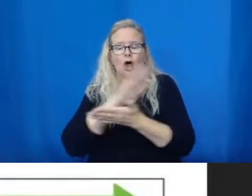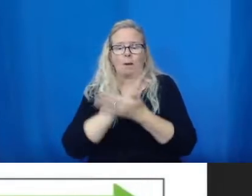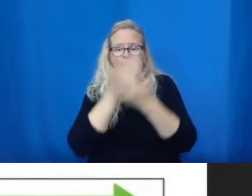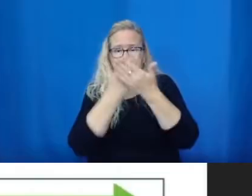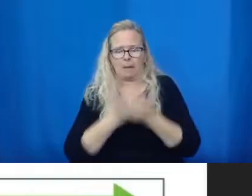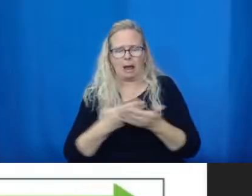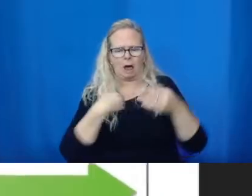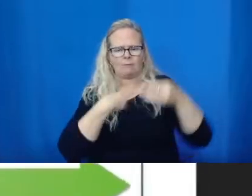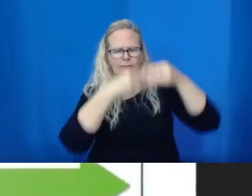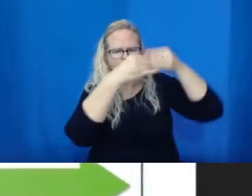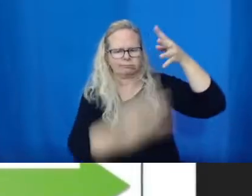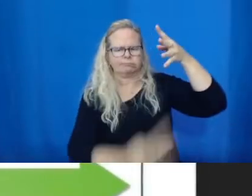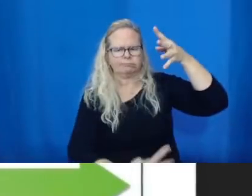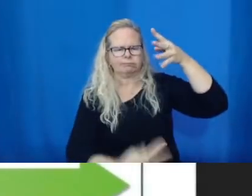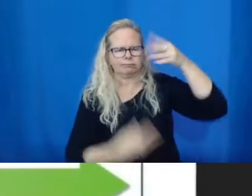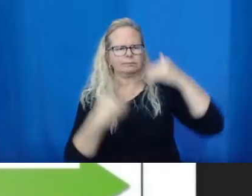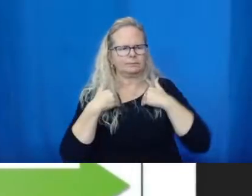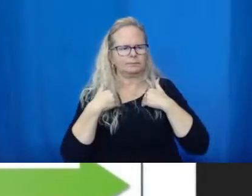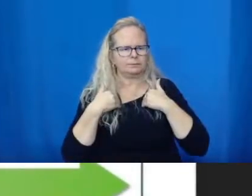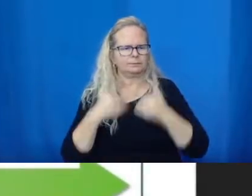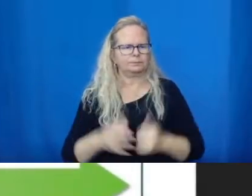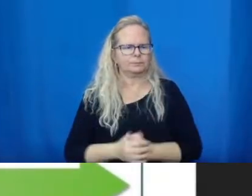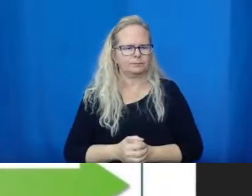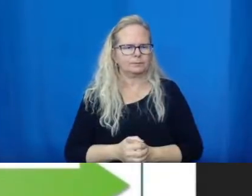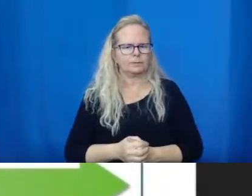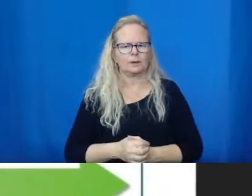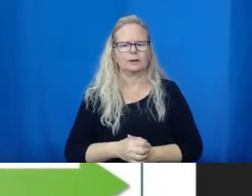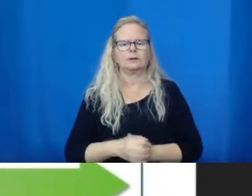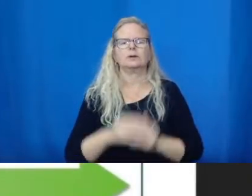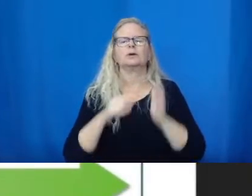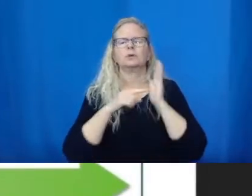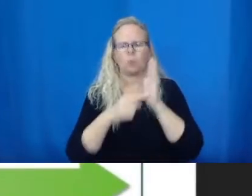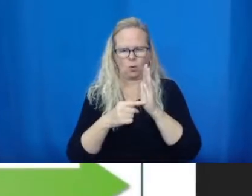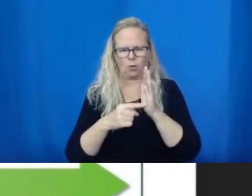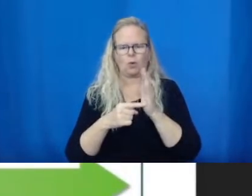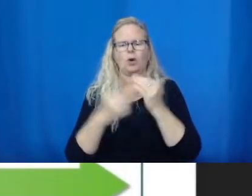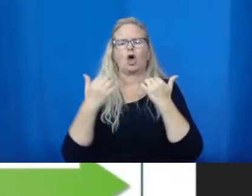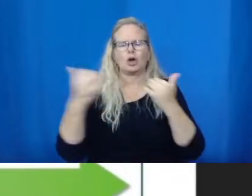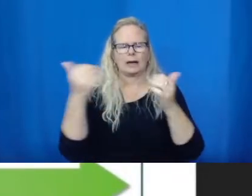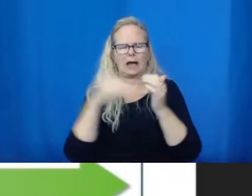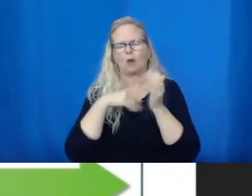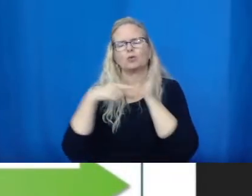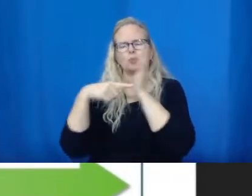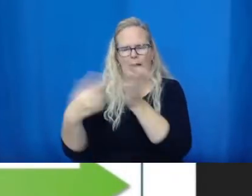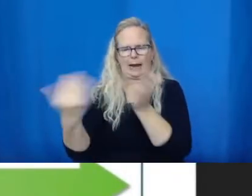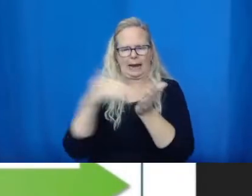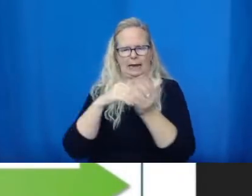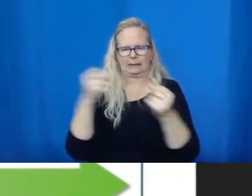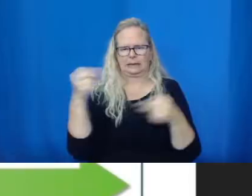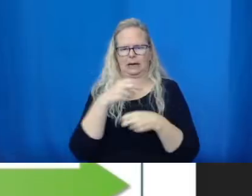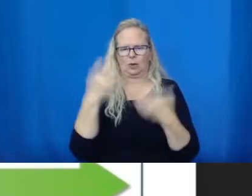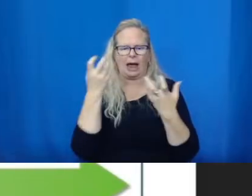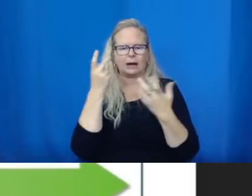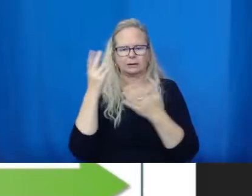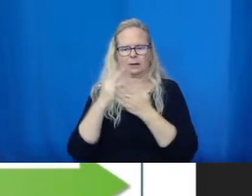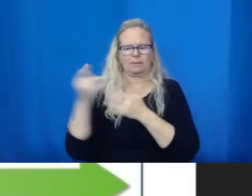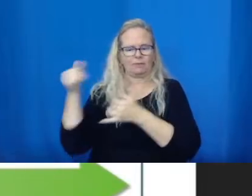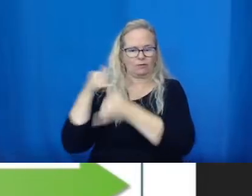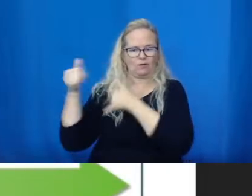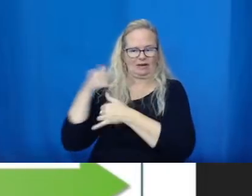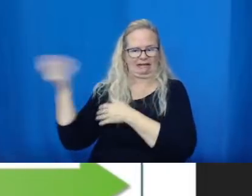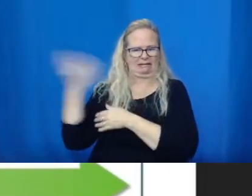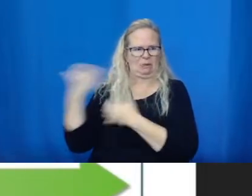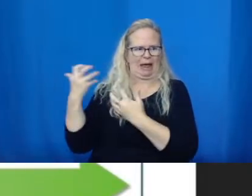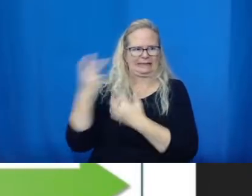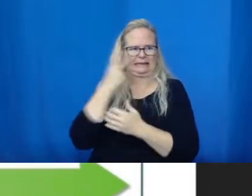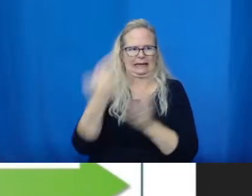I just want to quickly pop this back up again for everybody watching at home. And Jennifer, Dr.